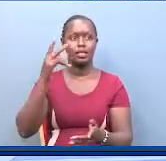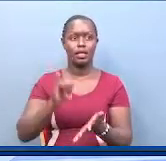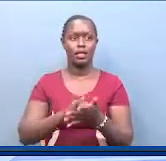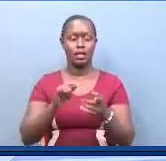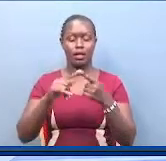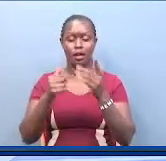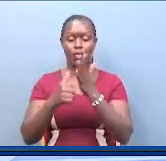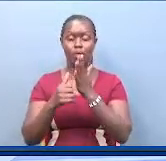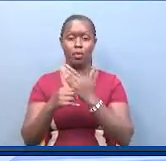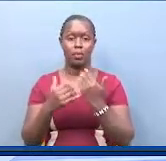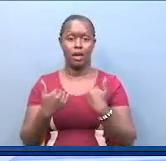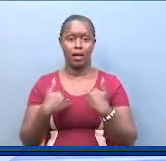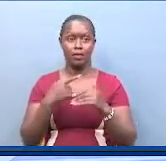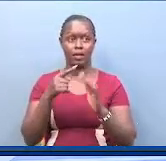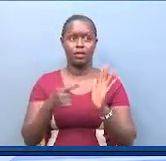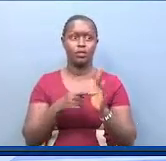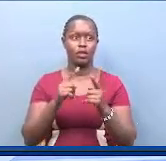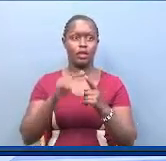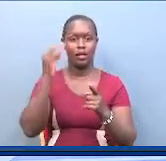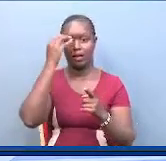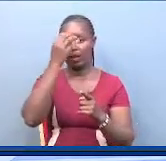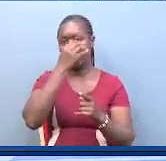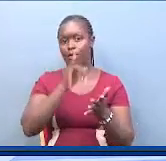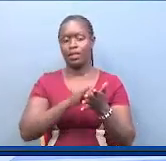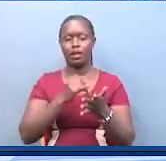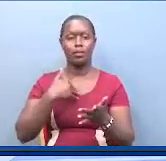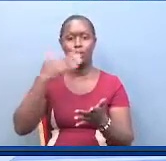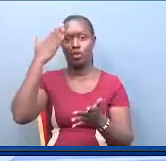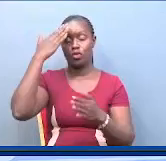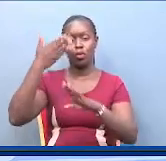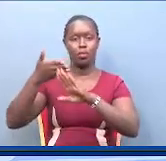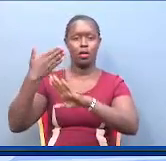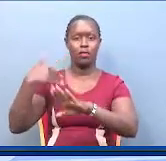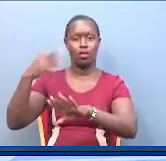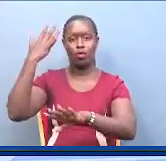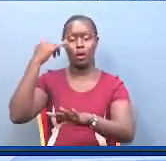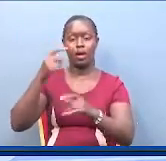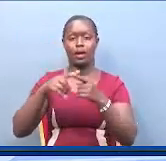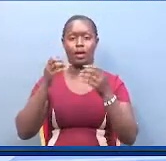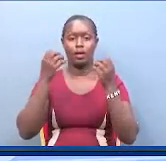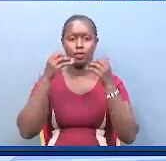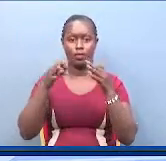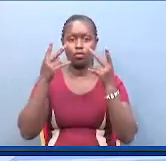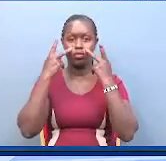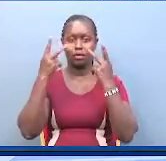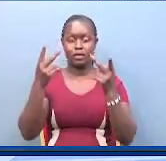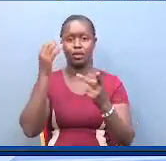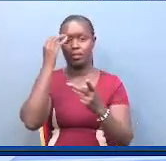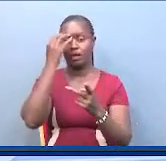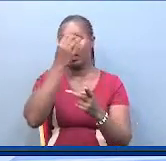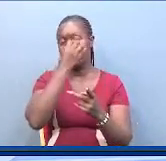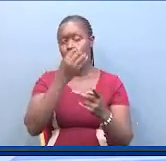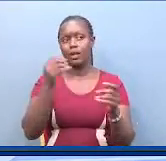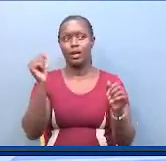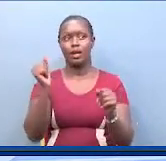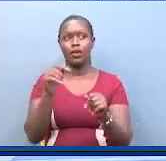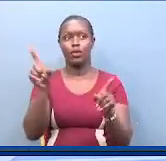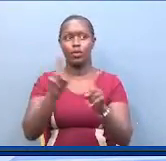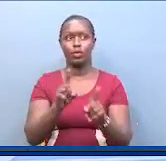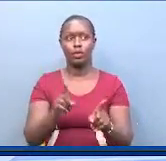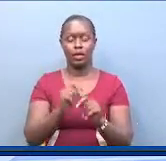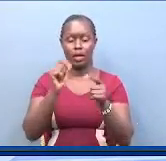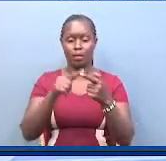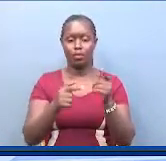there's a problem, this is not the Martha Karua that I knew. Because if you see Martha Karua, he can never even be